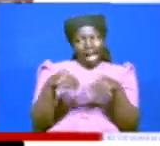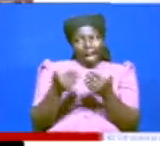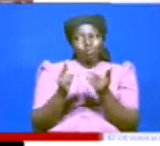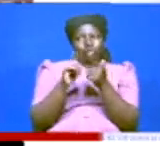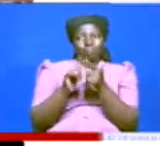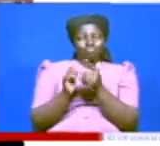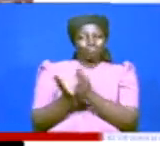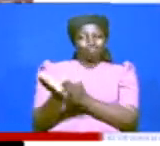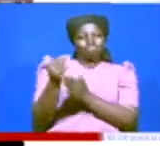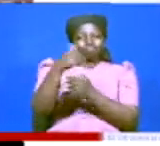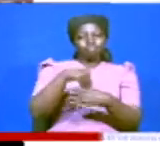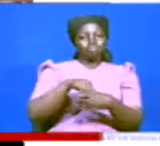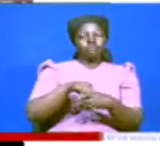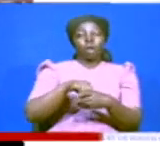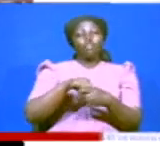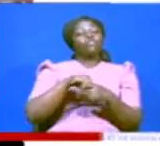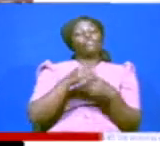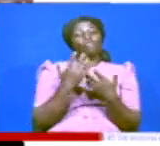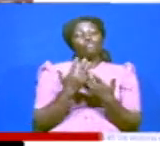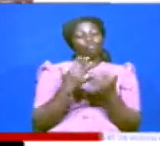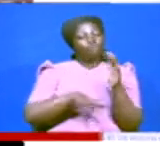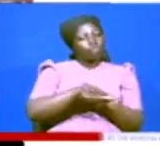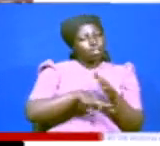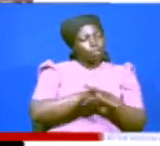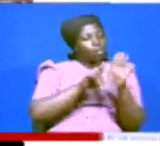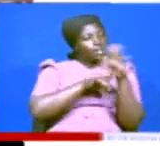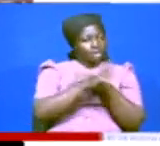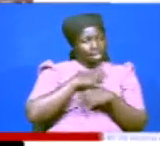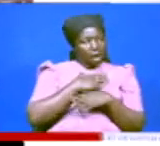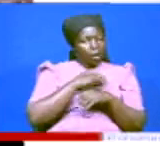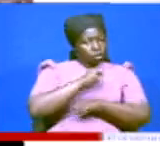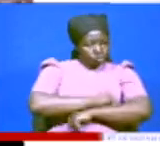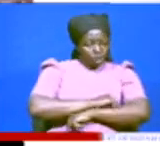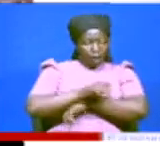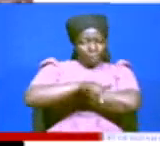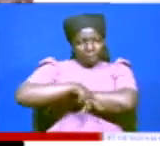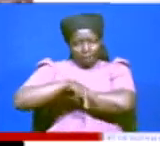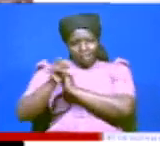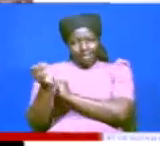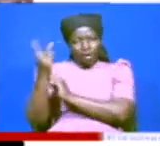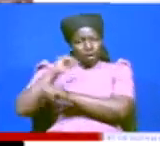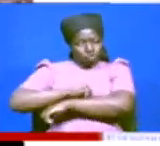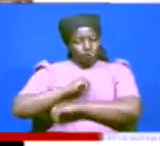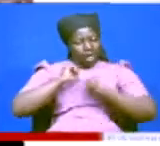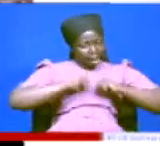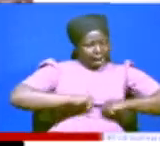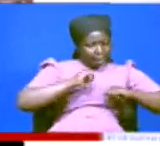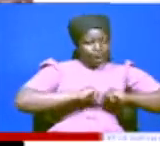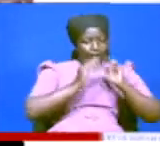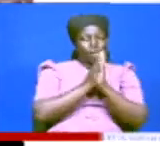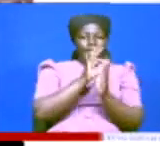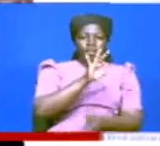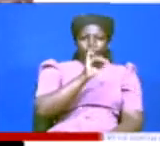football in our schools both primary and second schools and we have a graded FIFA that we are going to